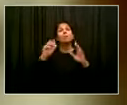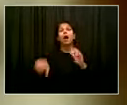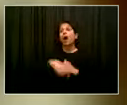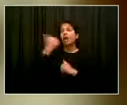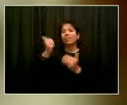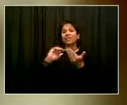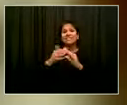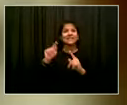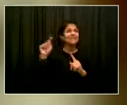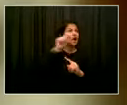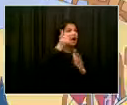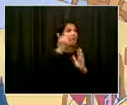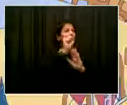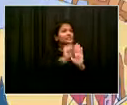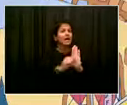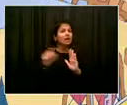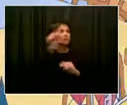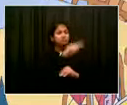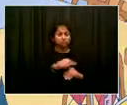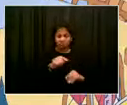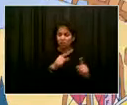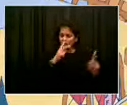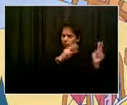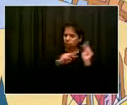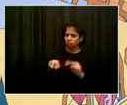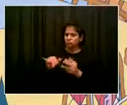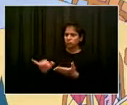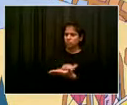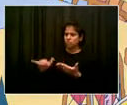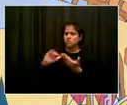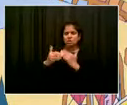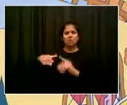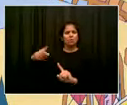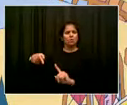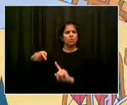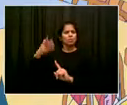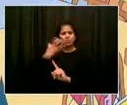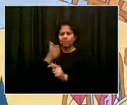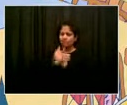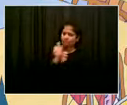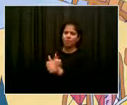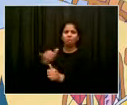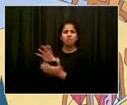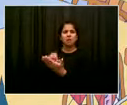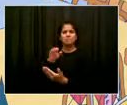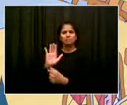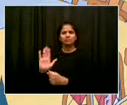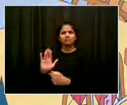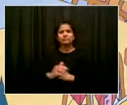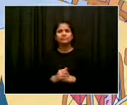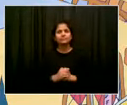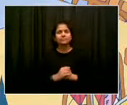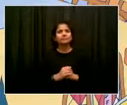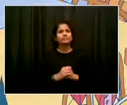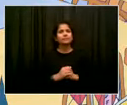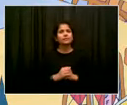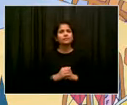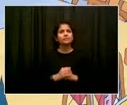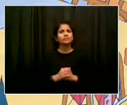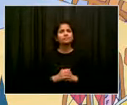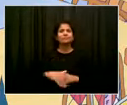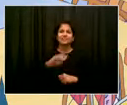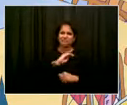York. Thank you so much, Assemblymember. And we want to really let people know this is something that's there for them. It's there for them for free. I probably need to say that